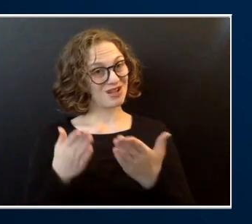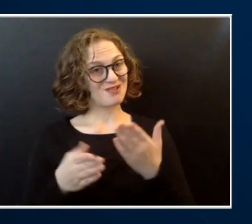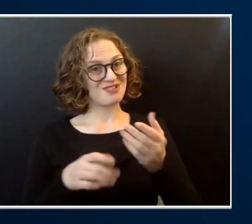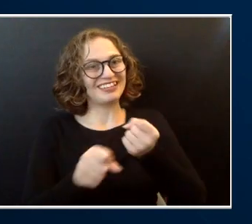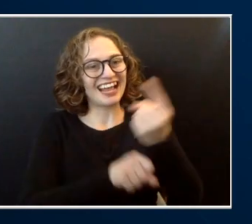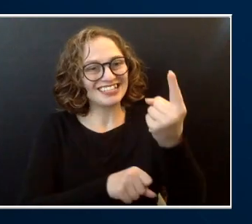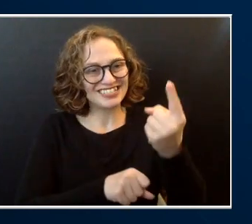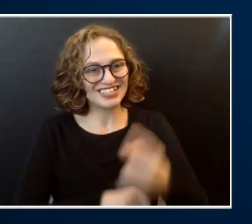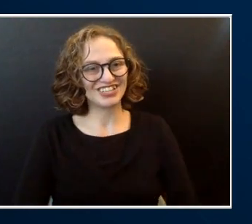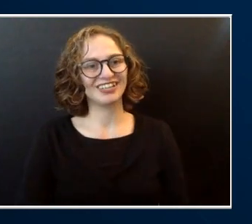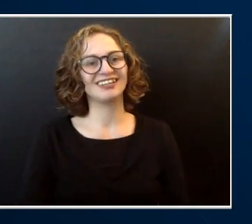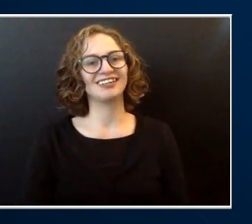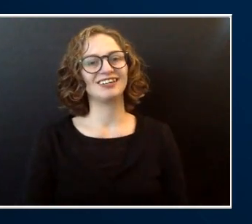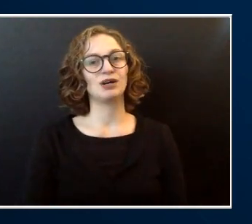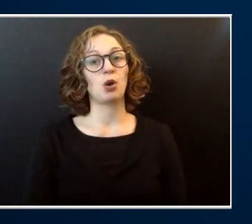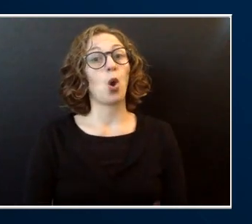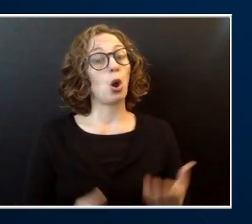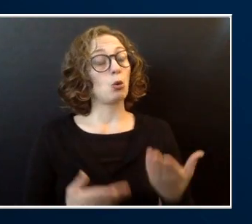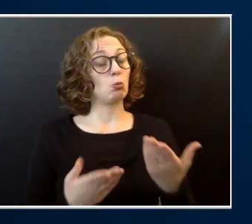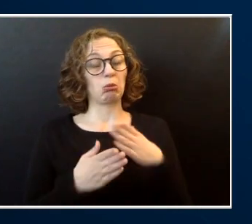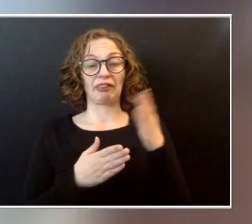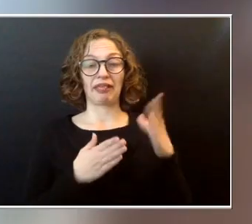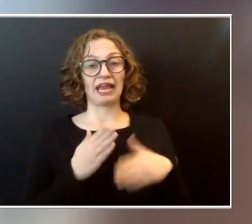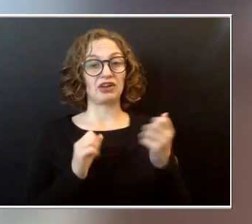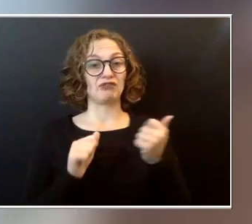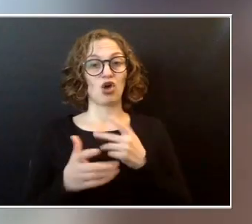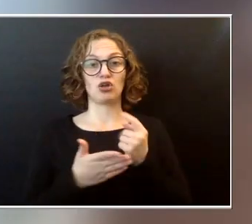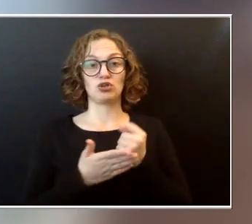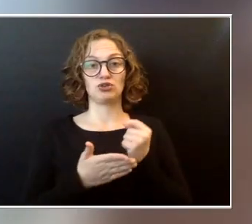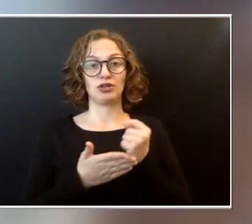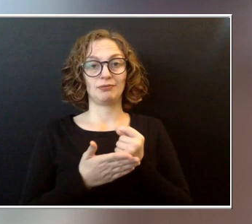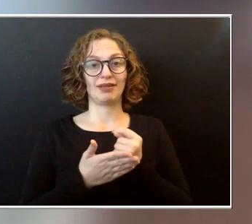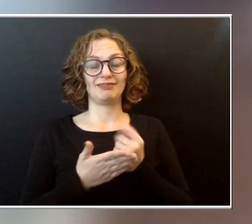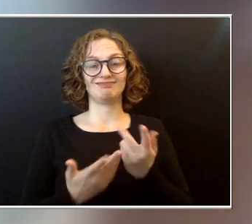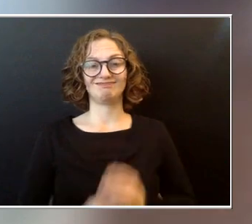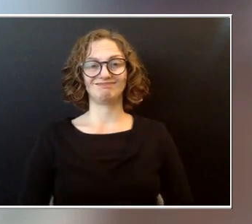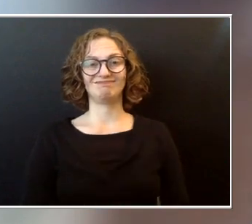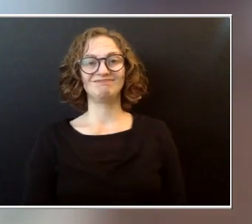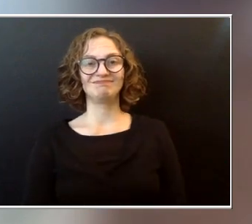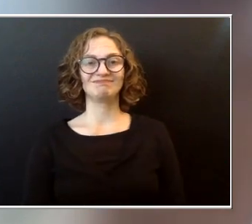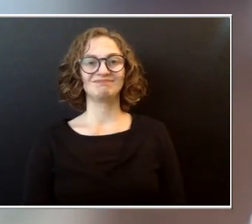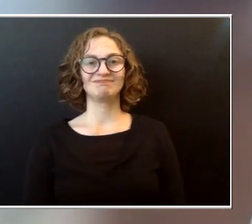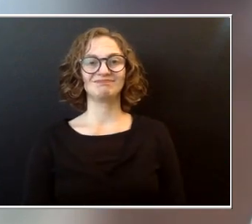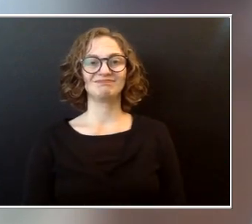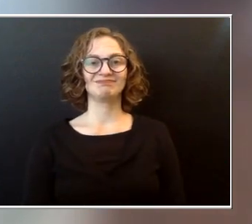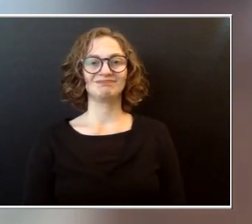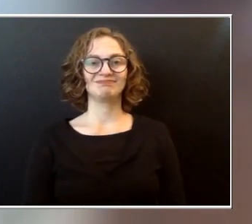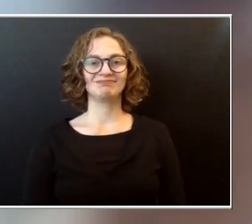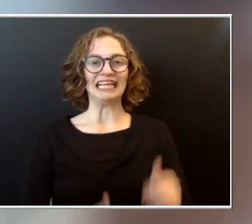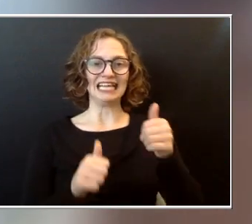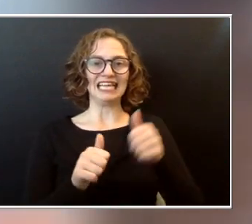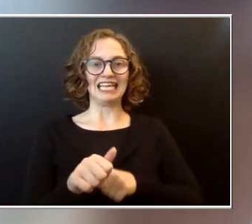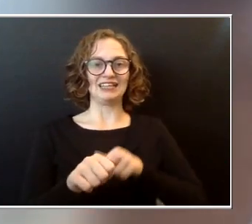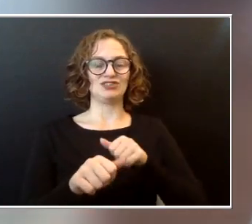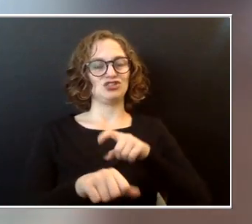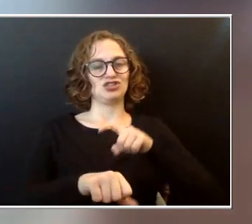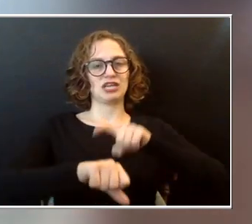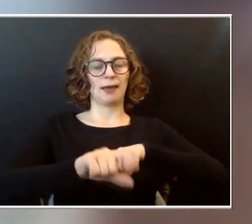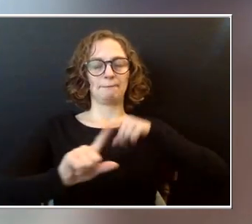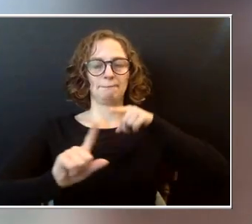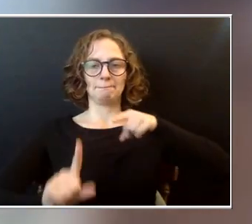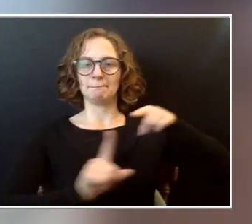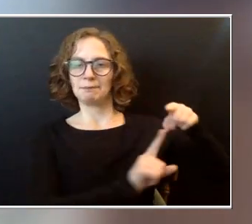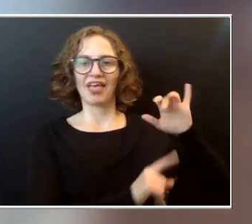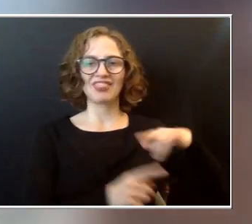yes, or at the end of all treatment. So, at each time point or landmark is an achievement, right? You finish all the treatment, that's